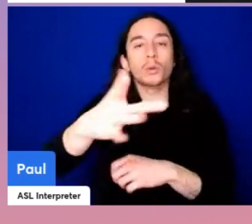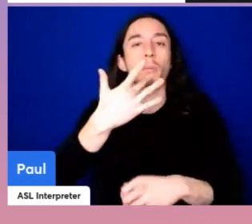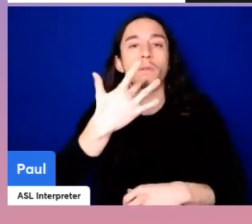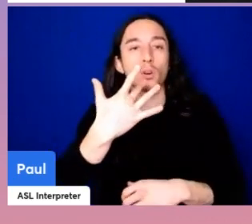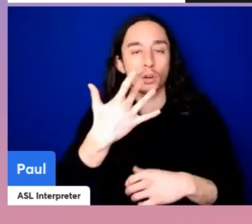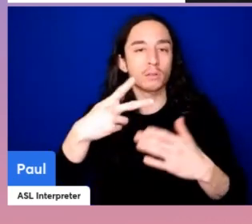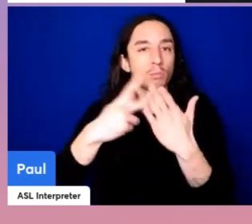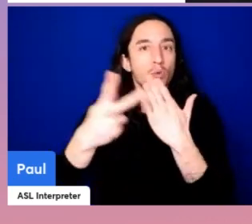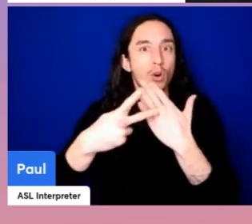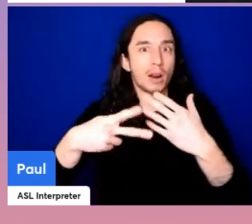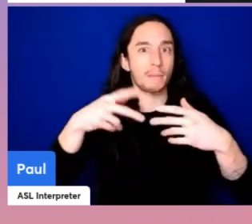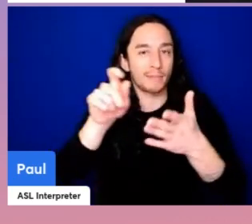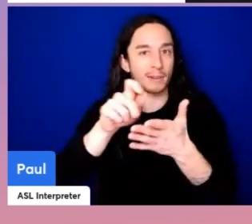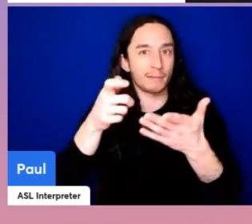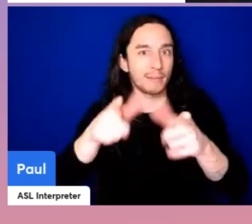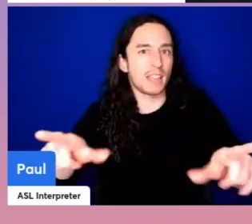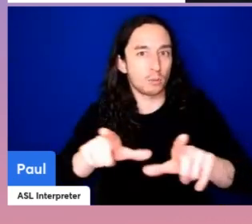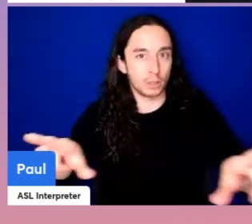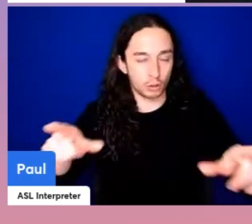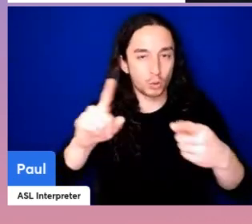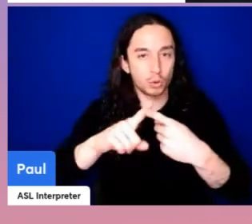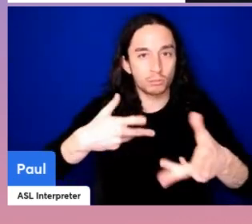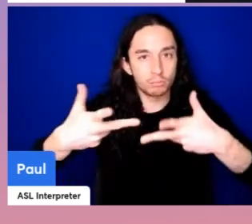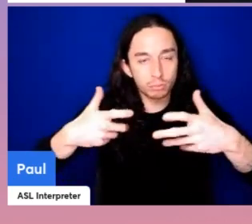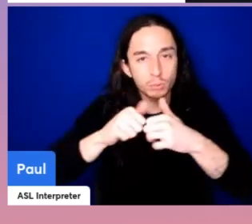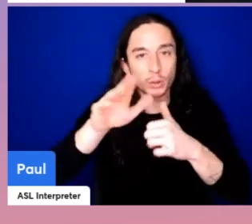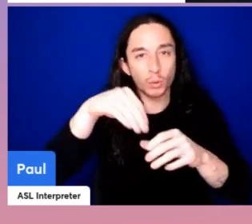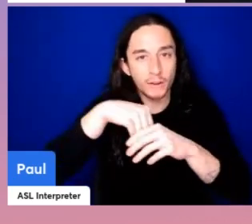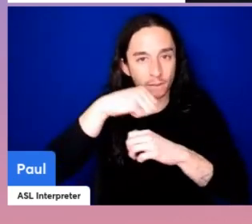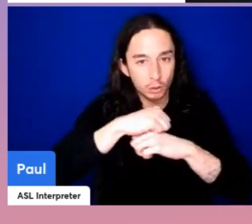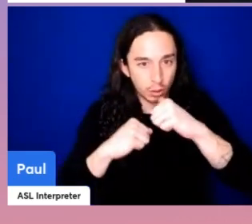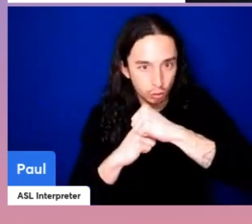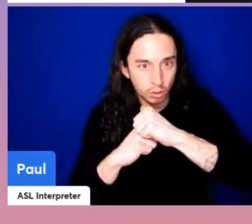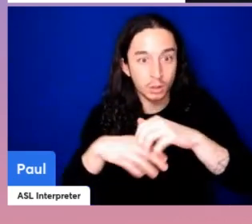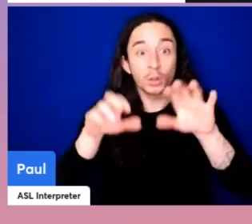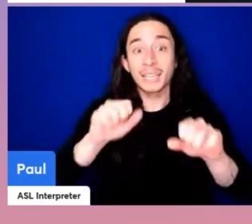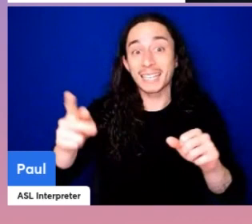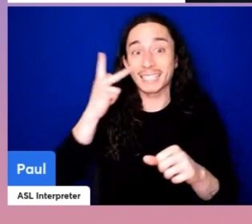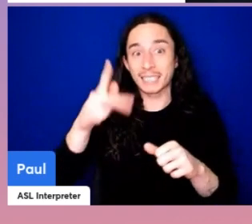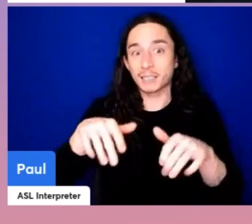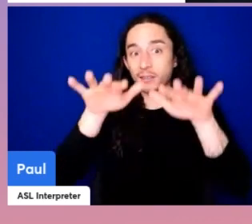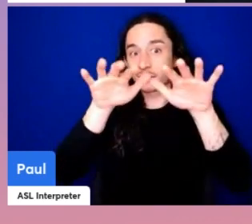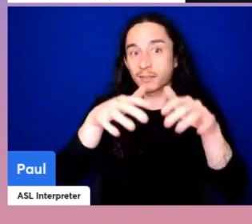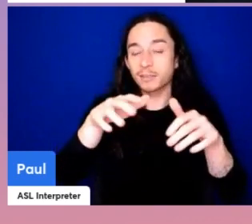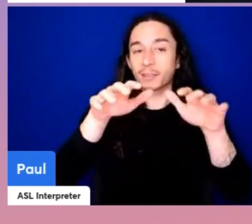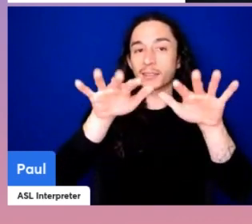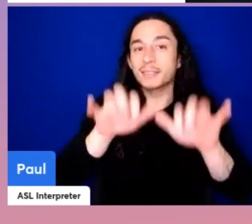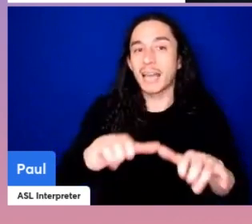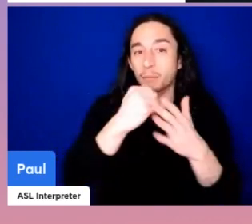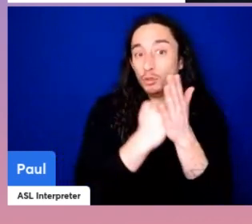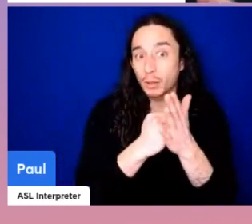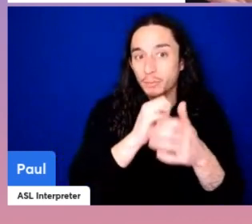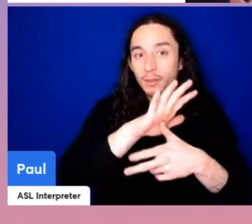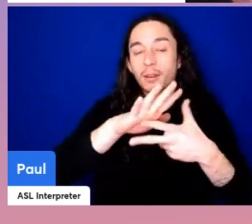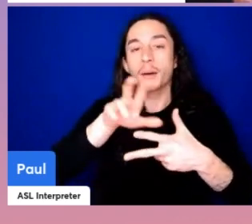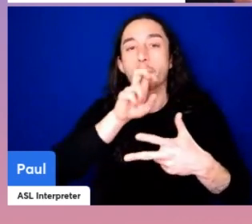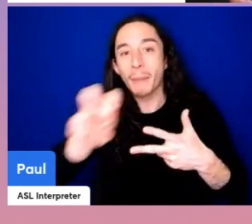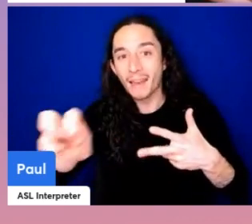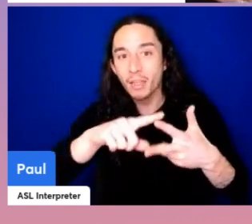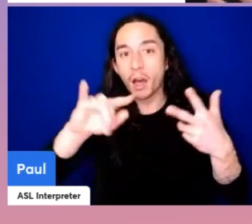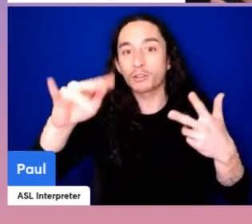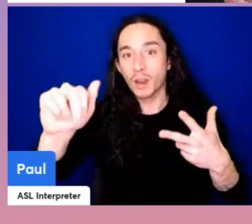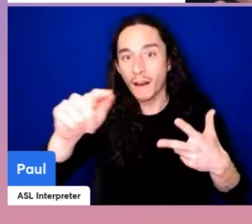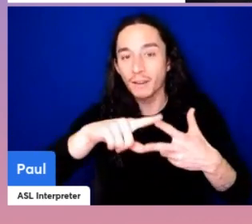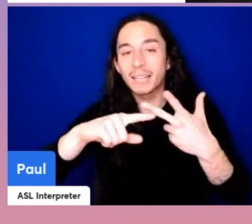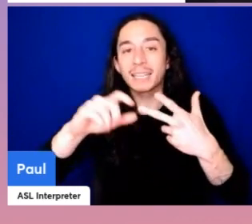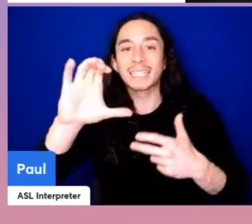infrastructure. So here we can see that TypeScript, Python, Java, C Sharp, and Go can all be